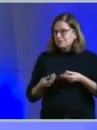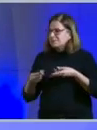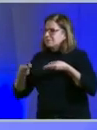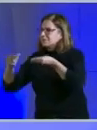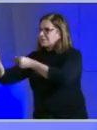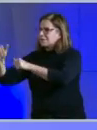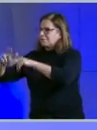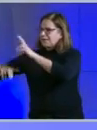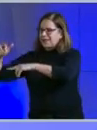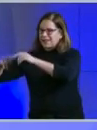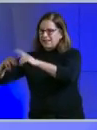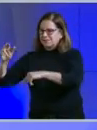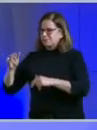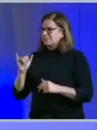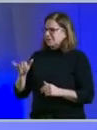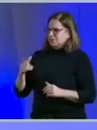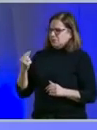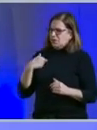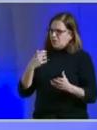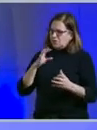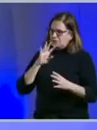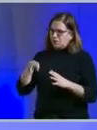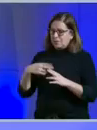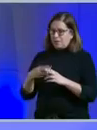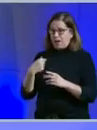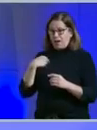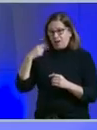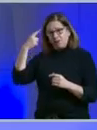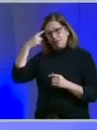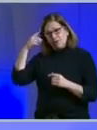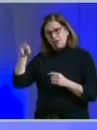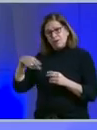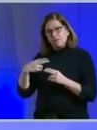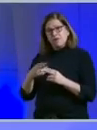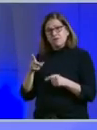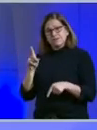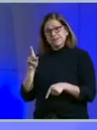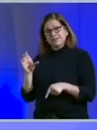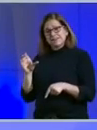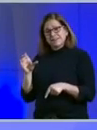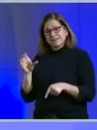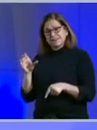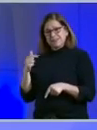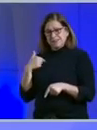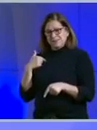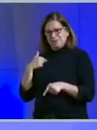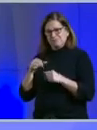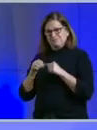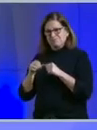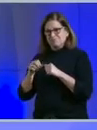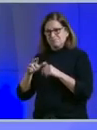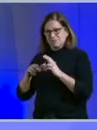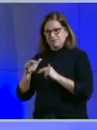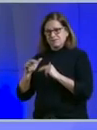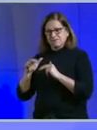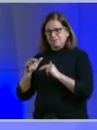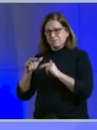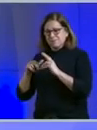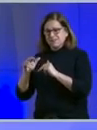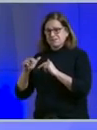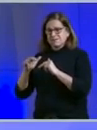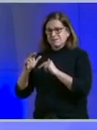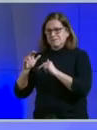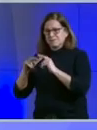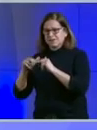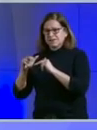the way I thought about the city was, because we were broken and we were rebuilding our city, how do you restore the public